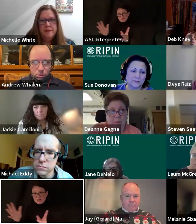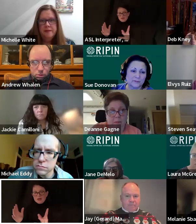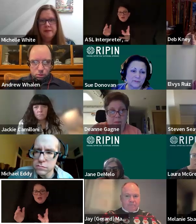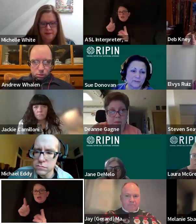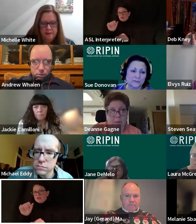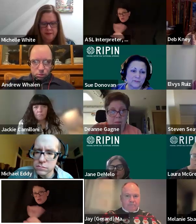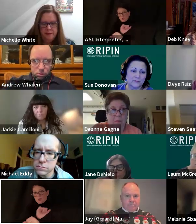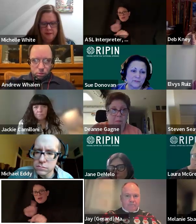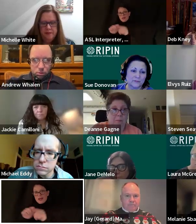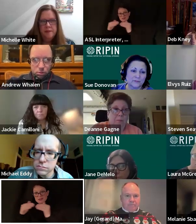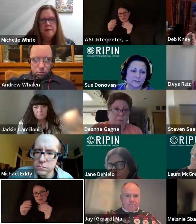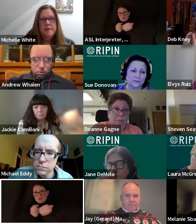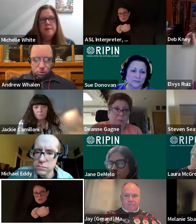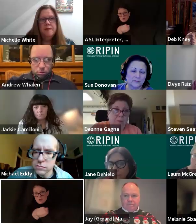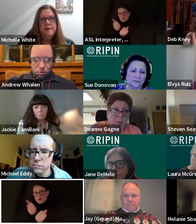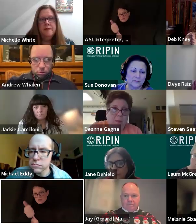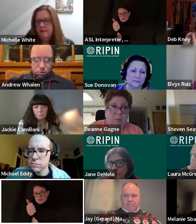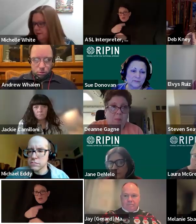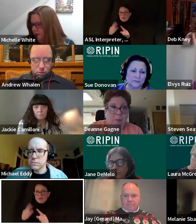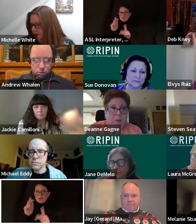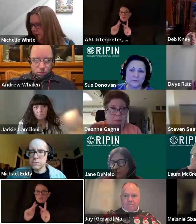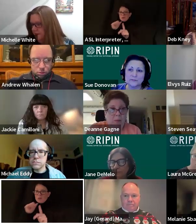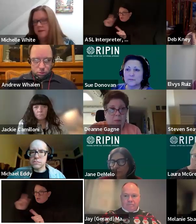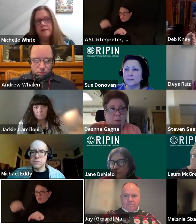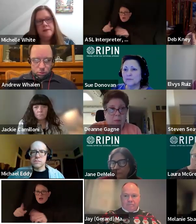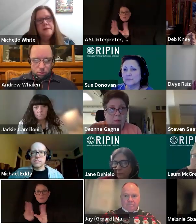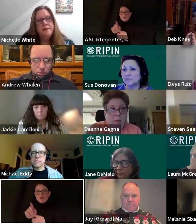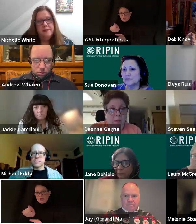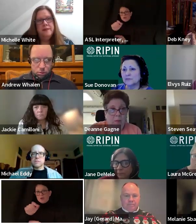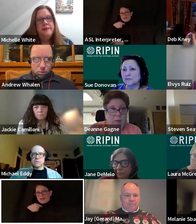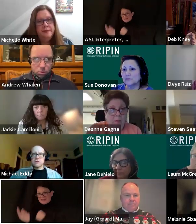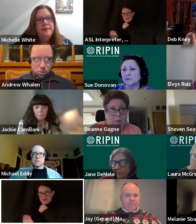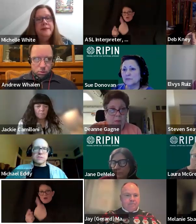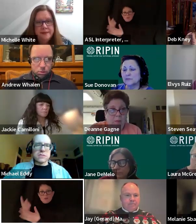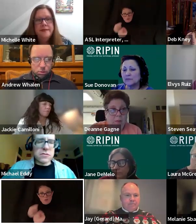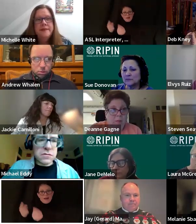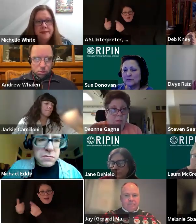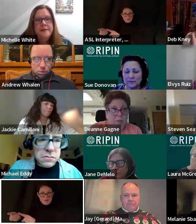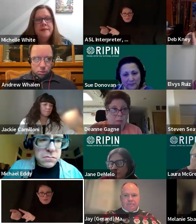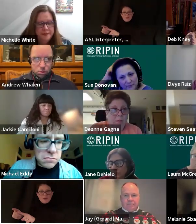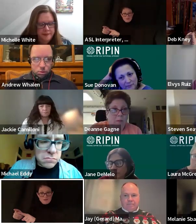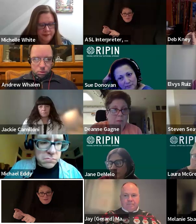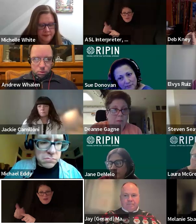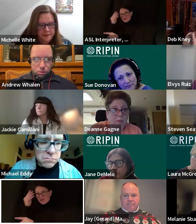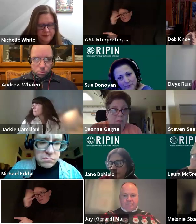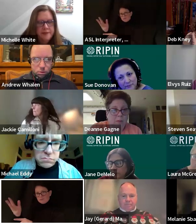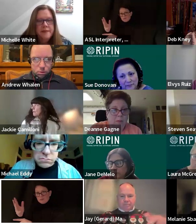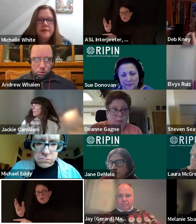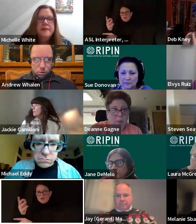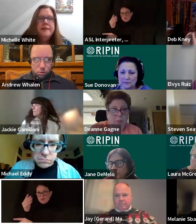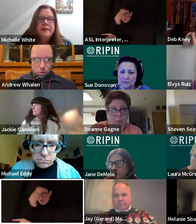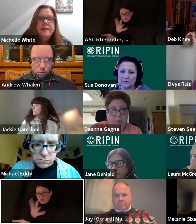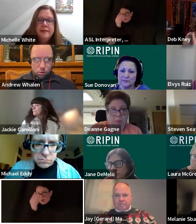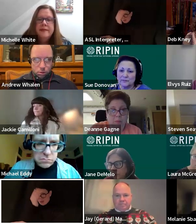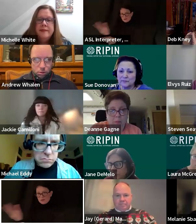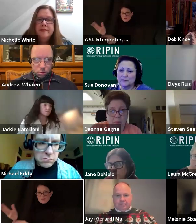a peer support. You know, when somebody doesn't come to these meetings, you can provide them with information that you've heard.